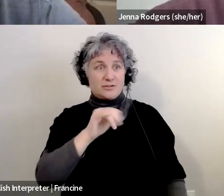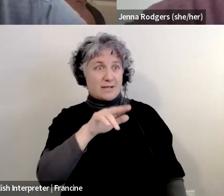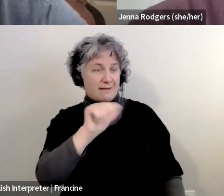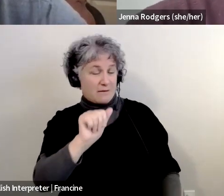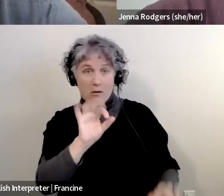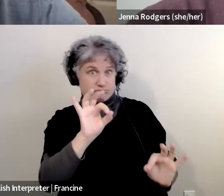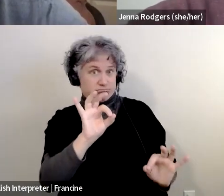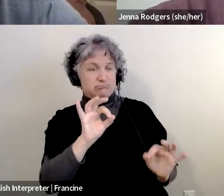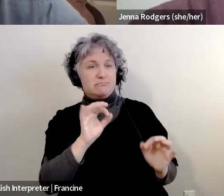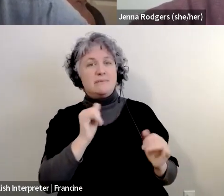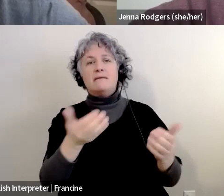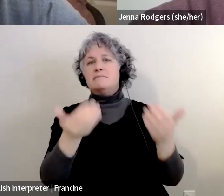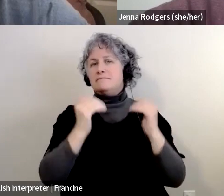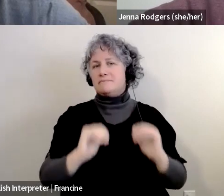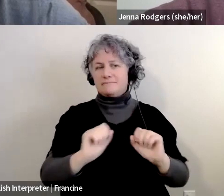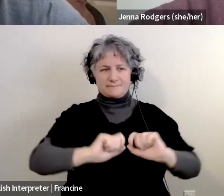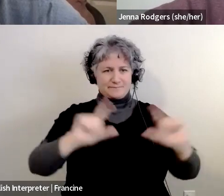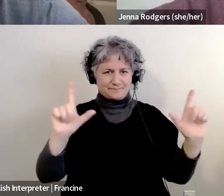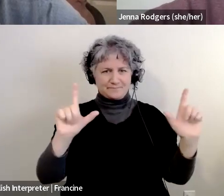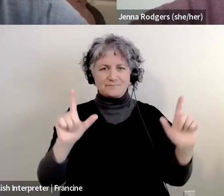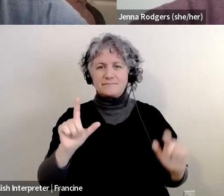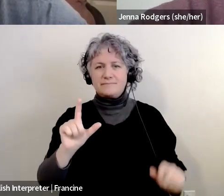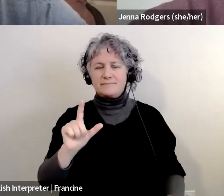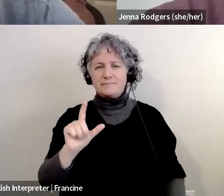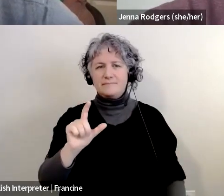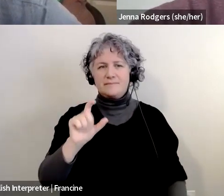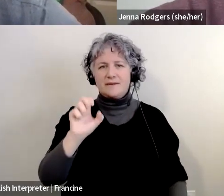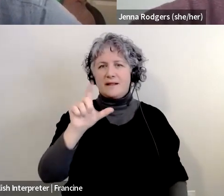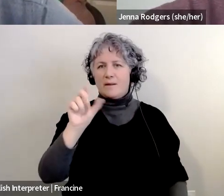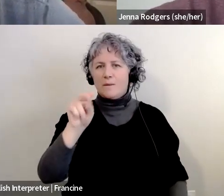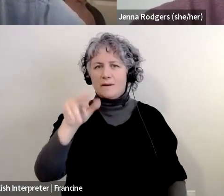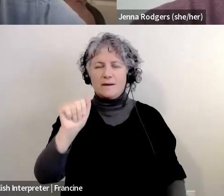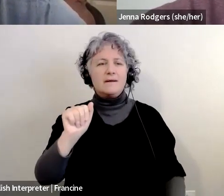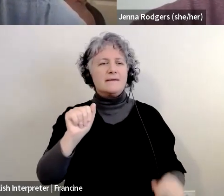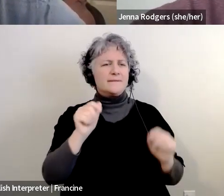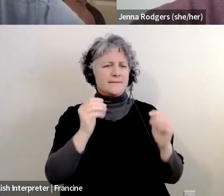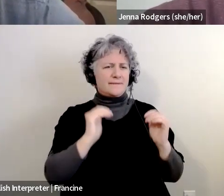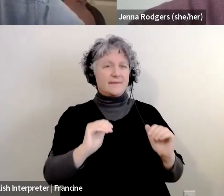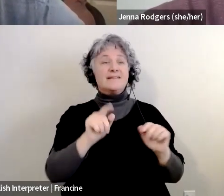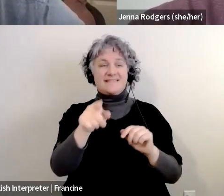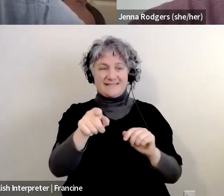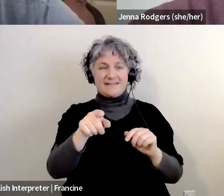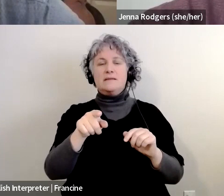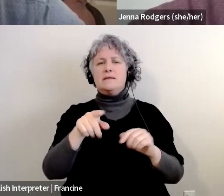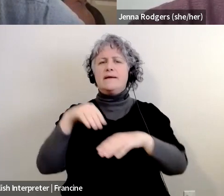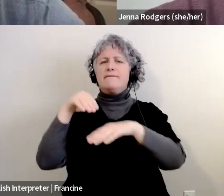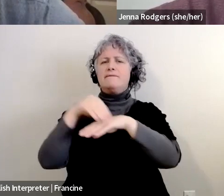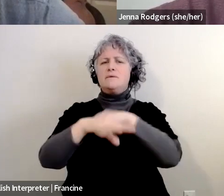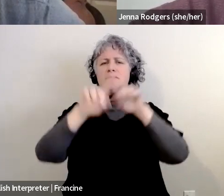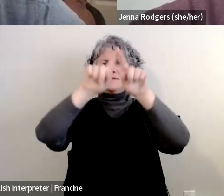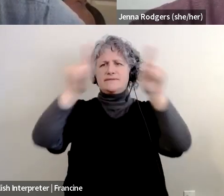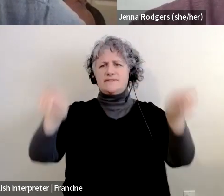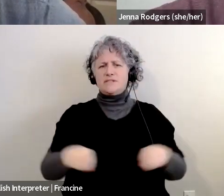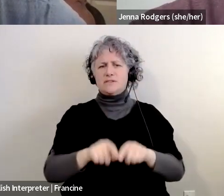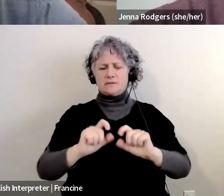going to move into the next slide there, Alona, and it is the spheres of influence, which is